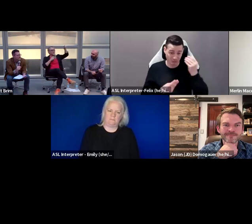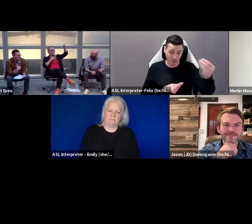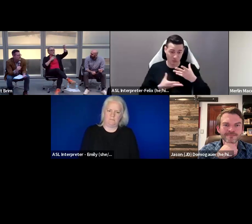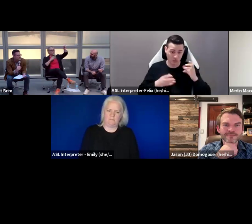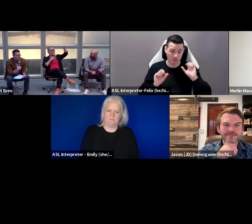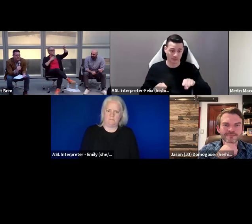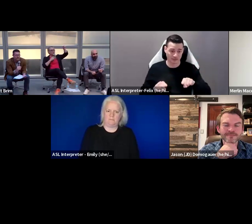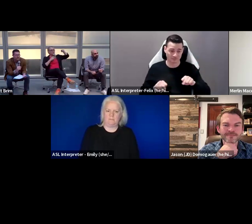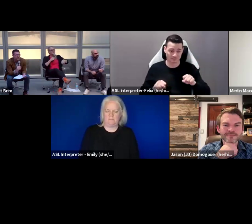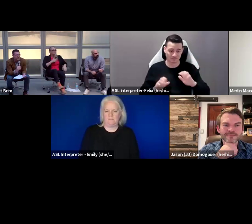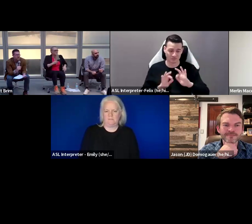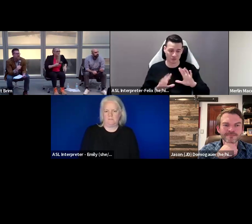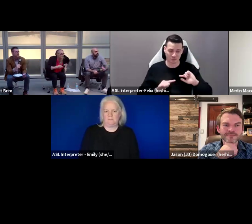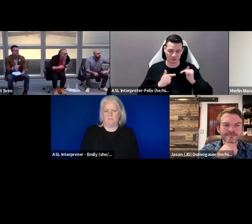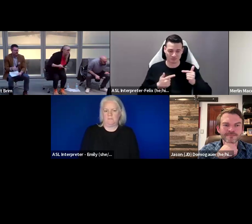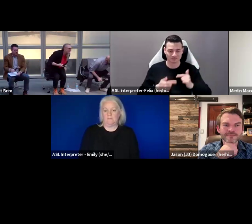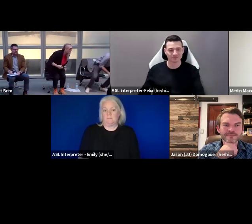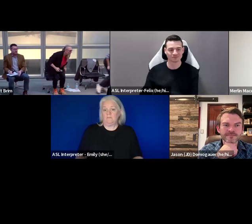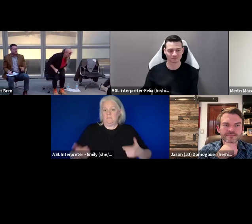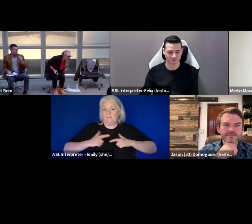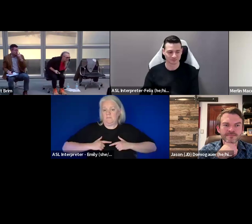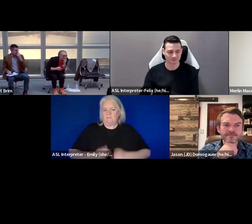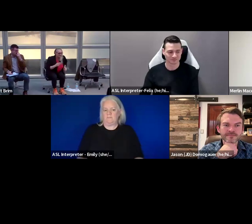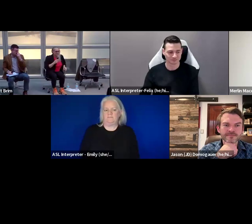I thought I saw a hand up back there.